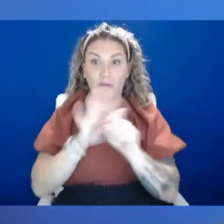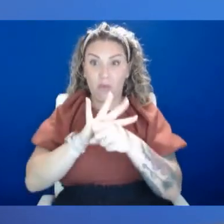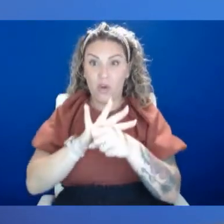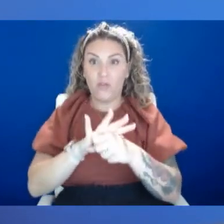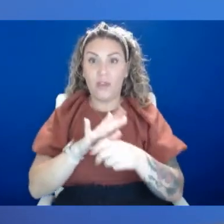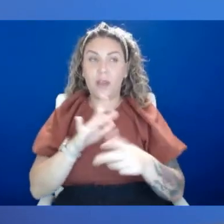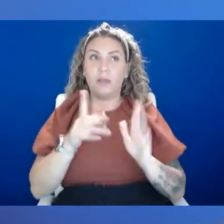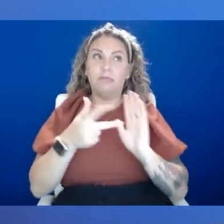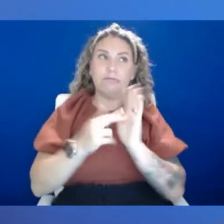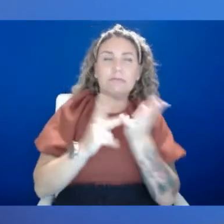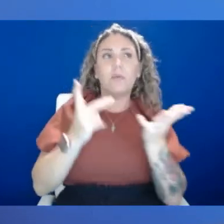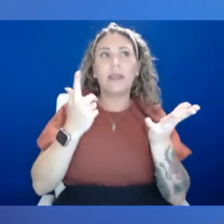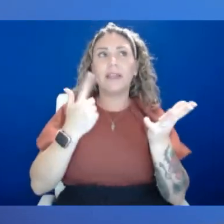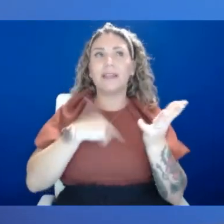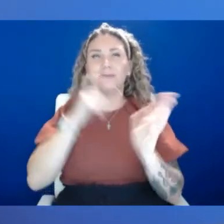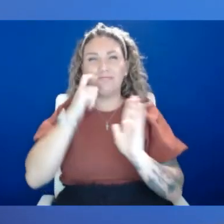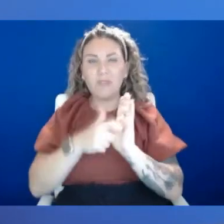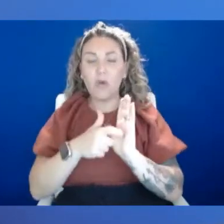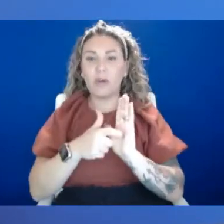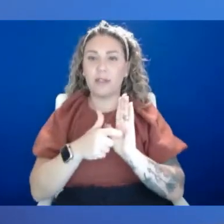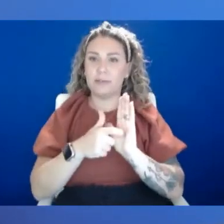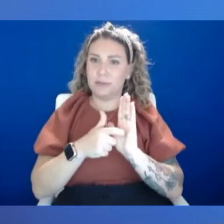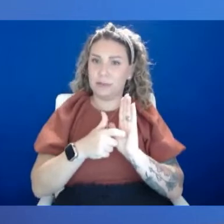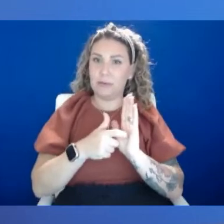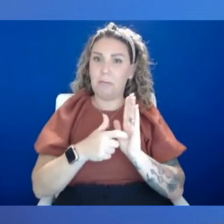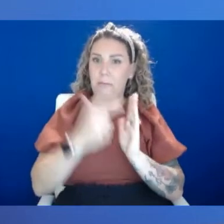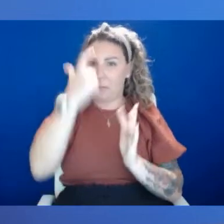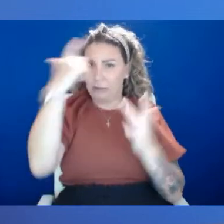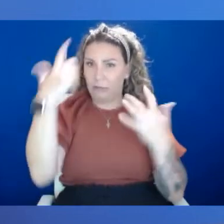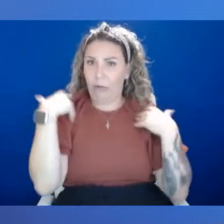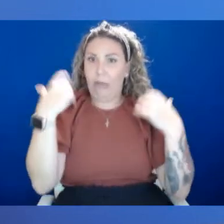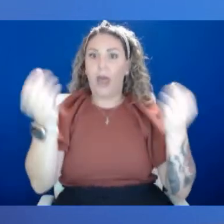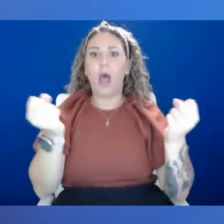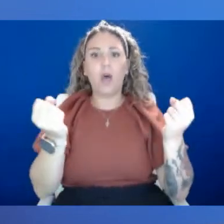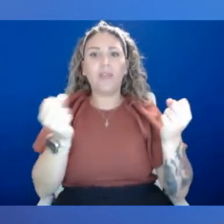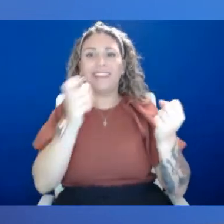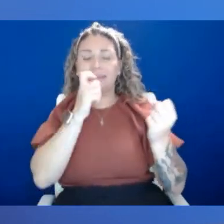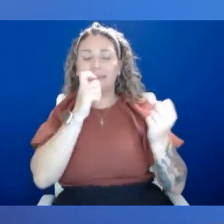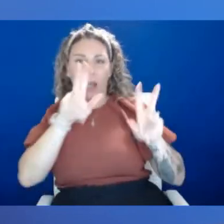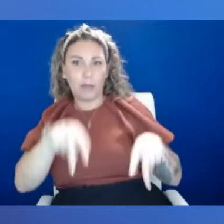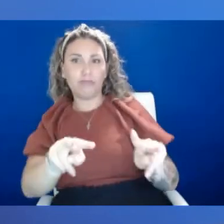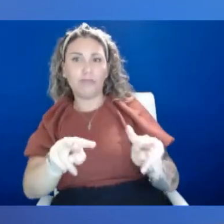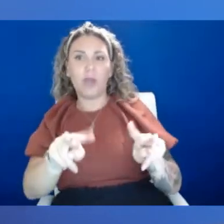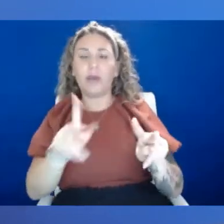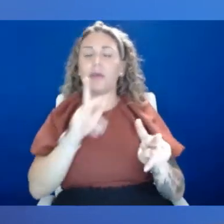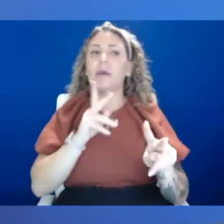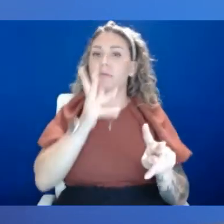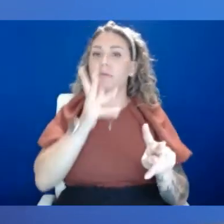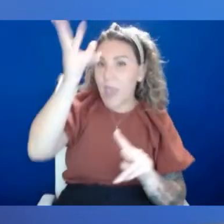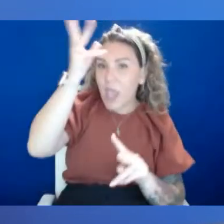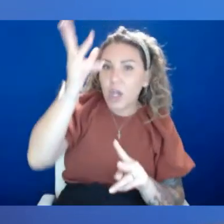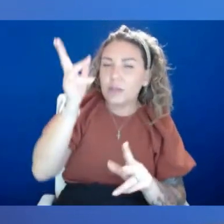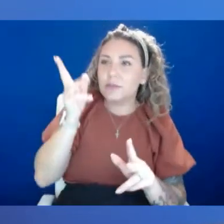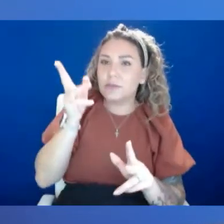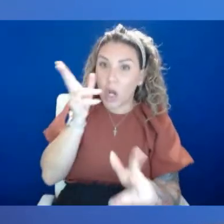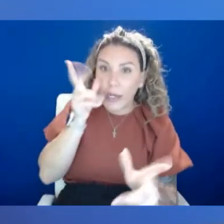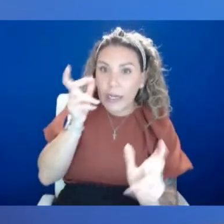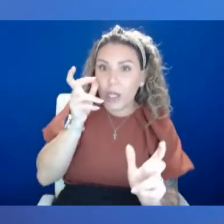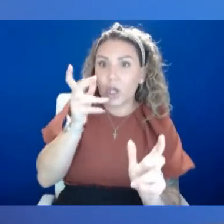not be okay, and parents are hearing that, children are hearing that, they're reaching out. There's also this